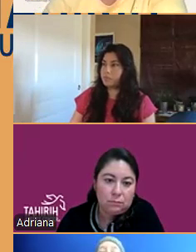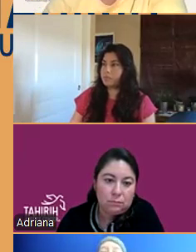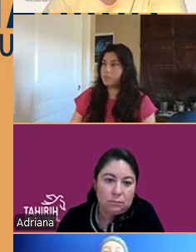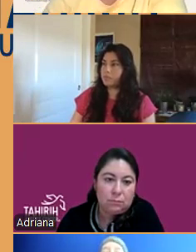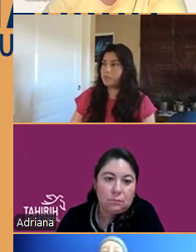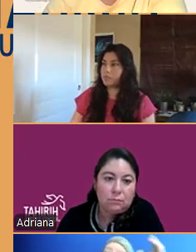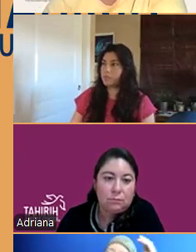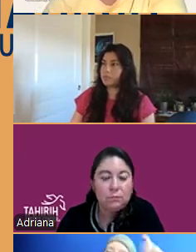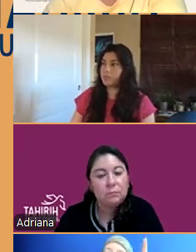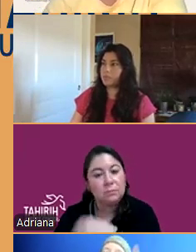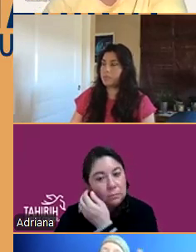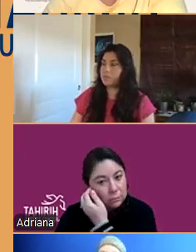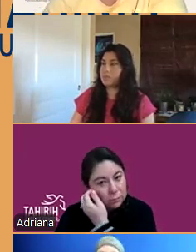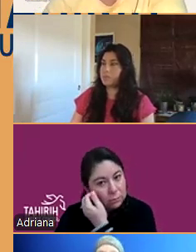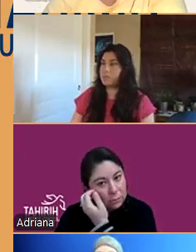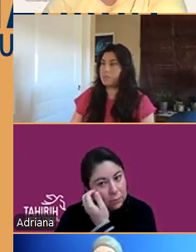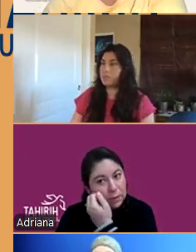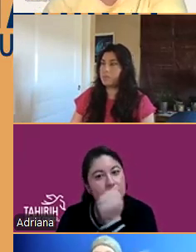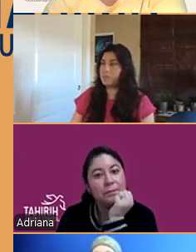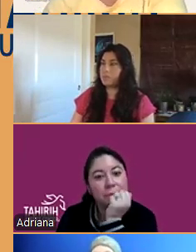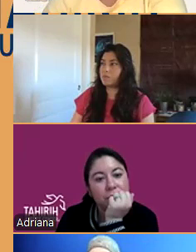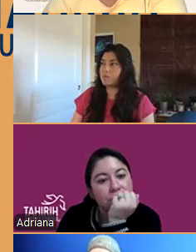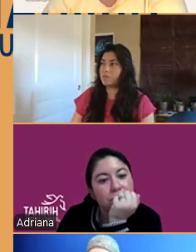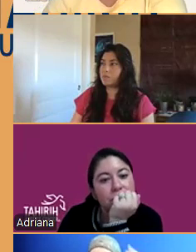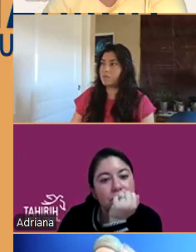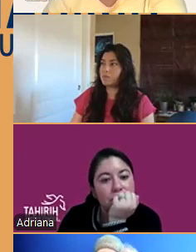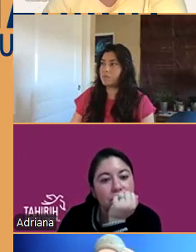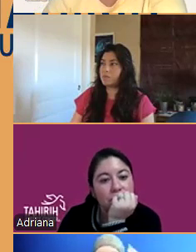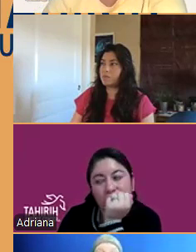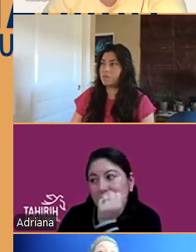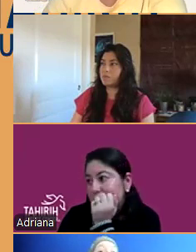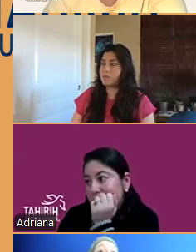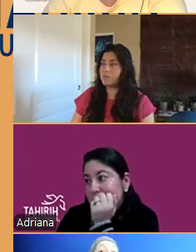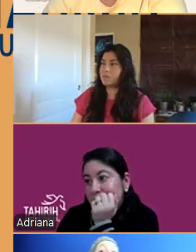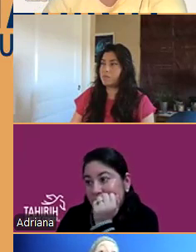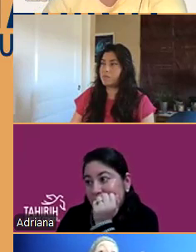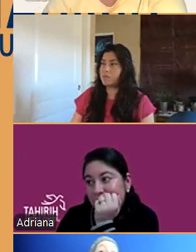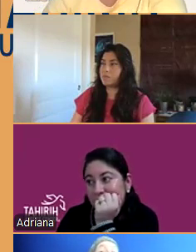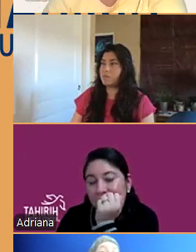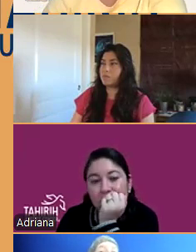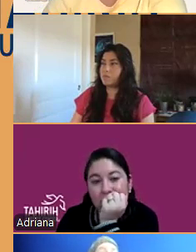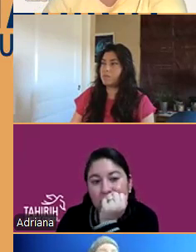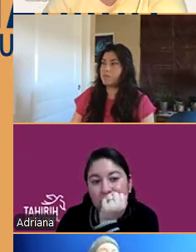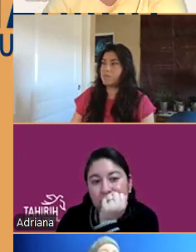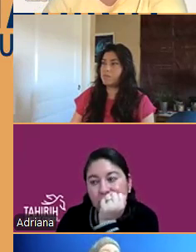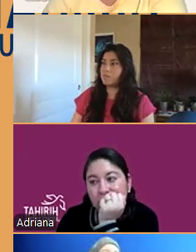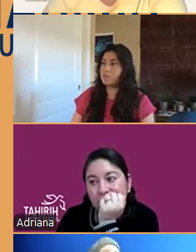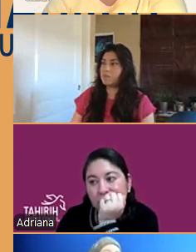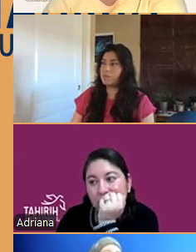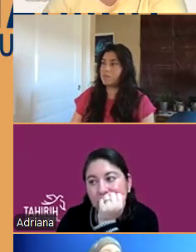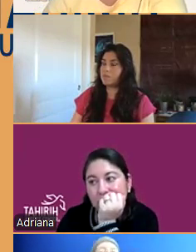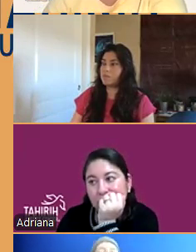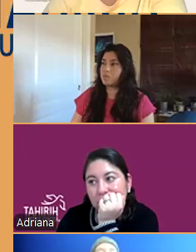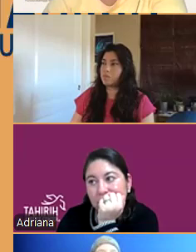and maybe get some brief advice and counsel. Tahereed does provide that in our service areas. And so I'll make sure that I'll move